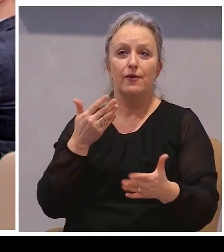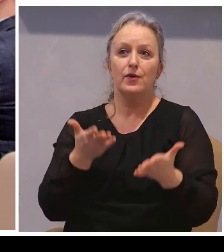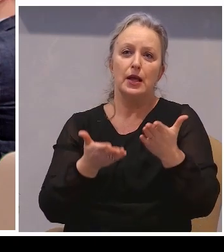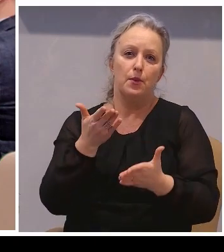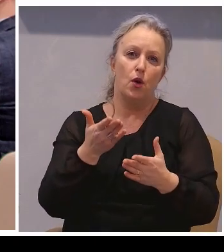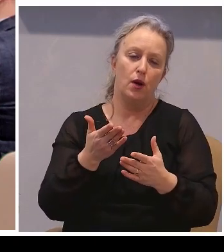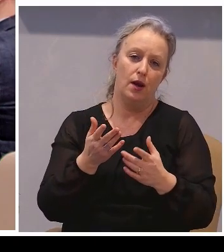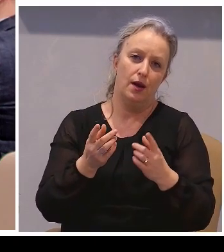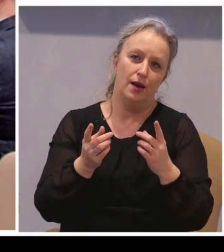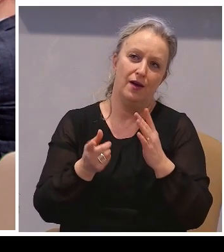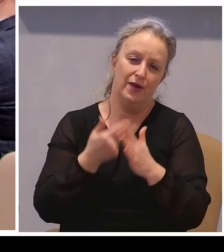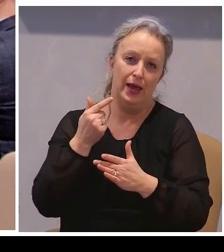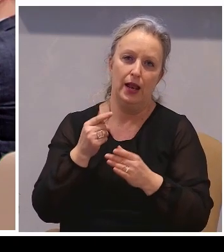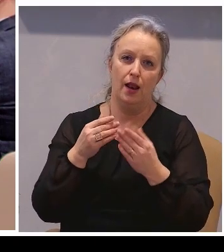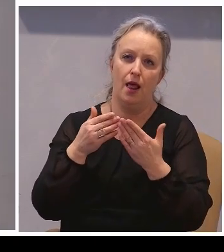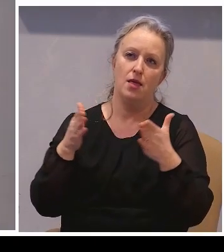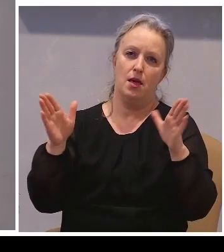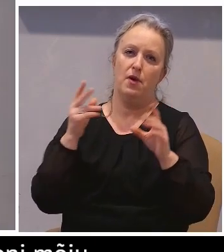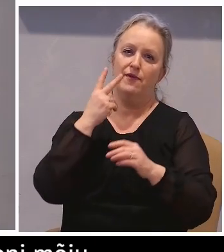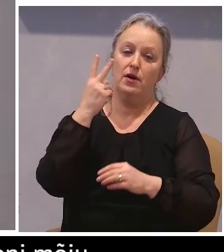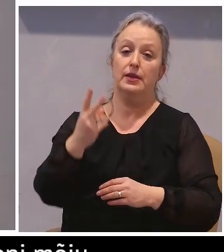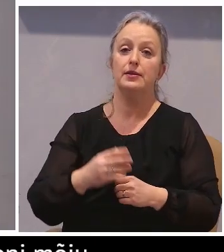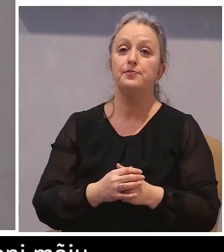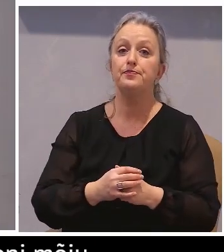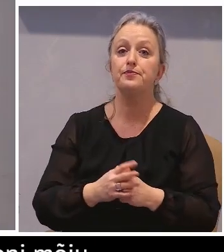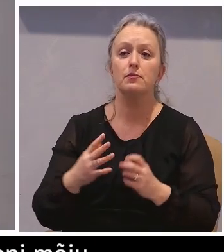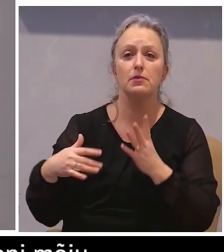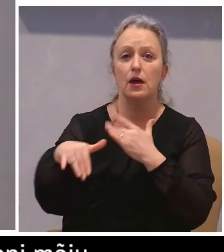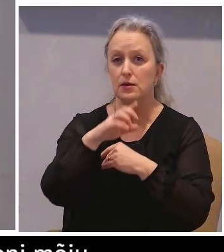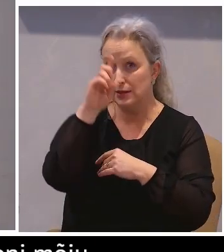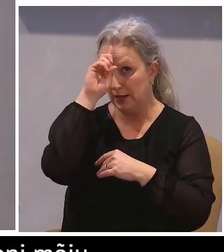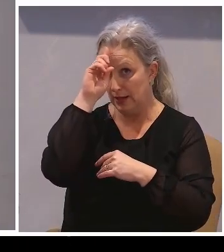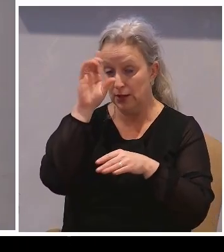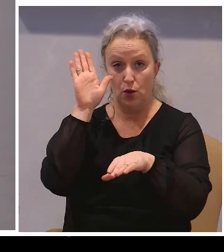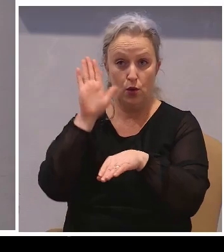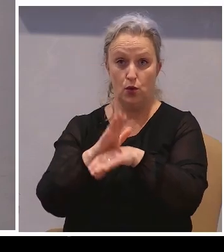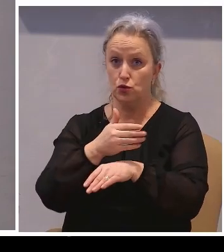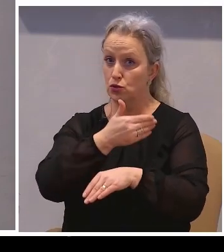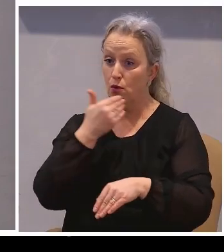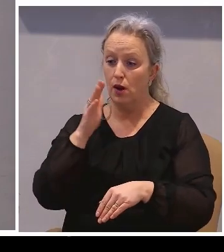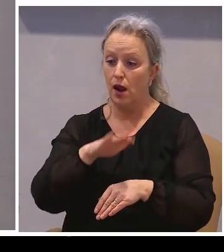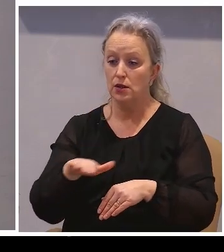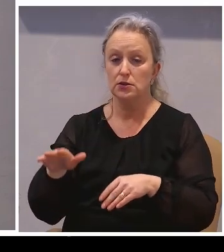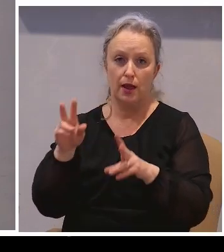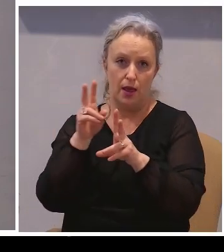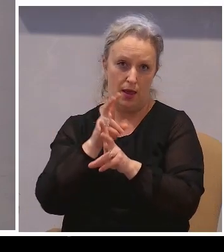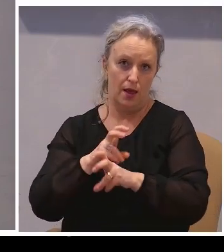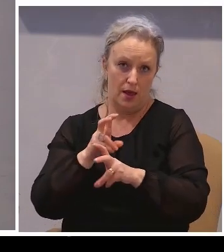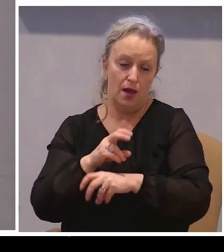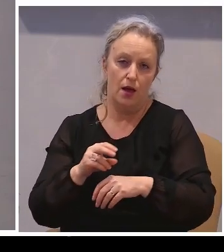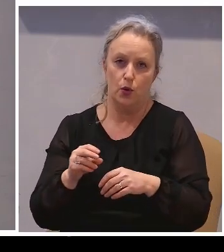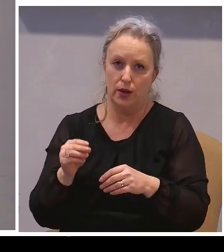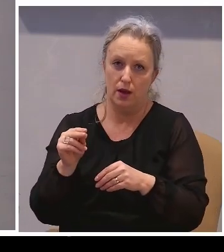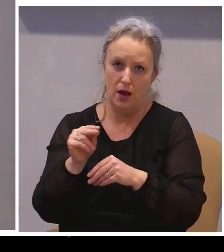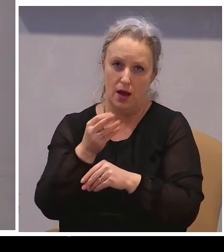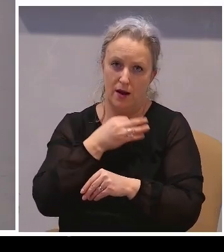actually had an effect. And I will talk about that report later on. But now when